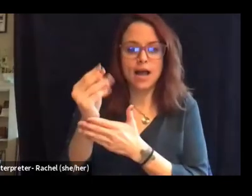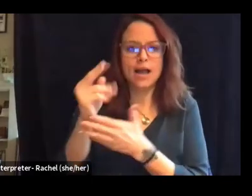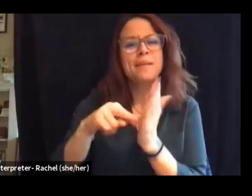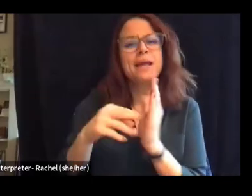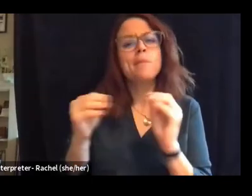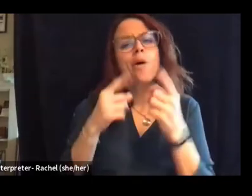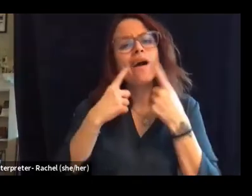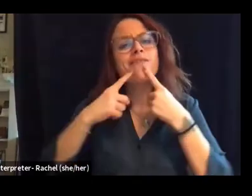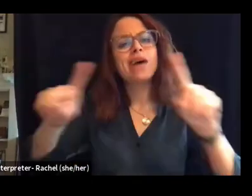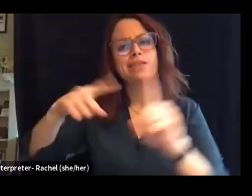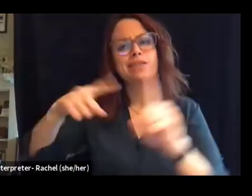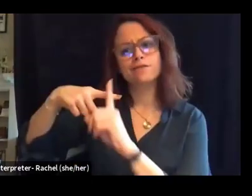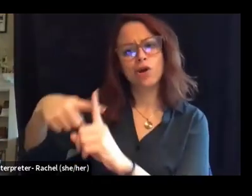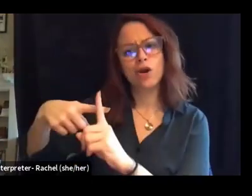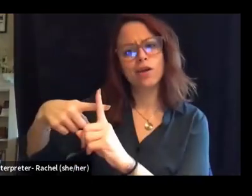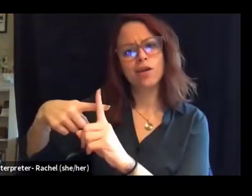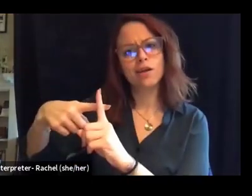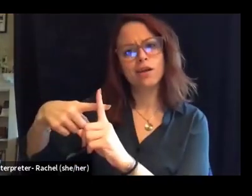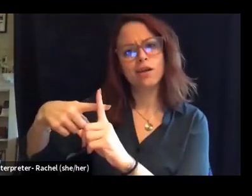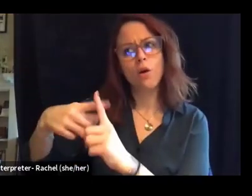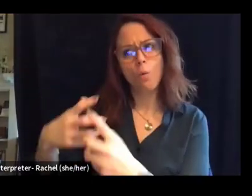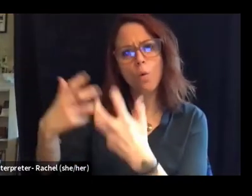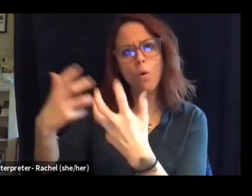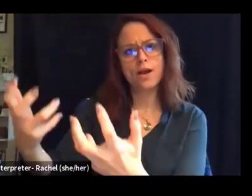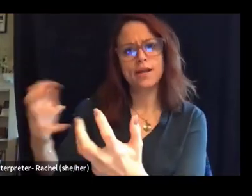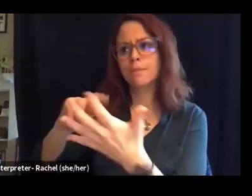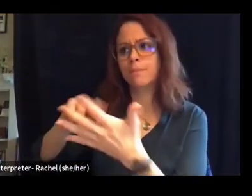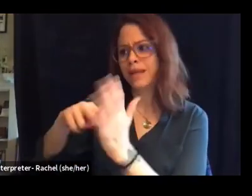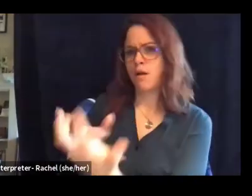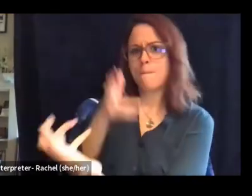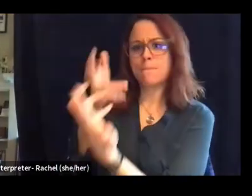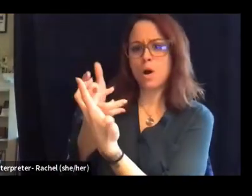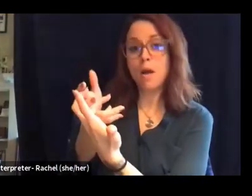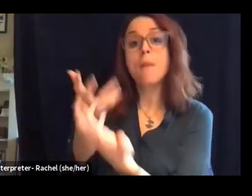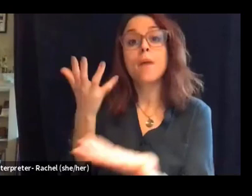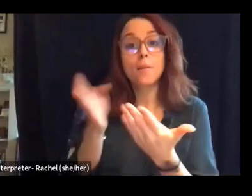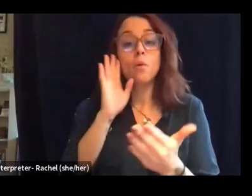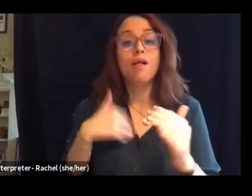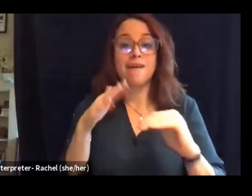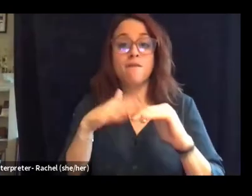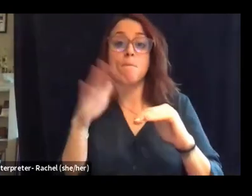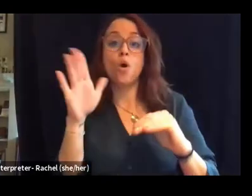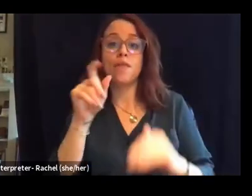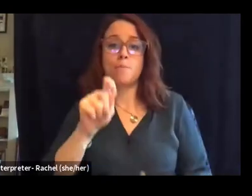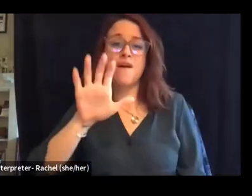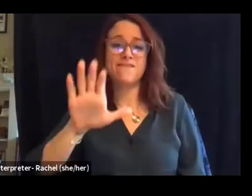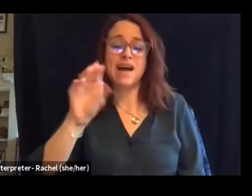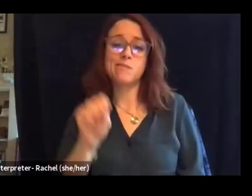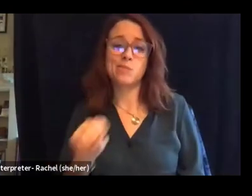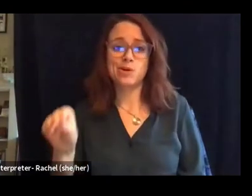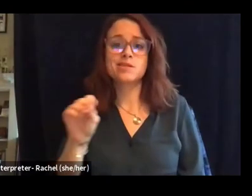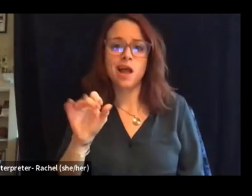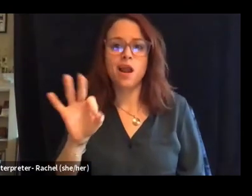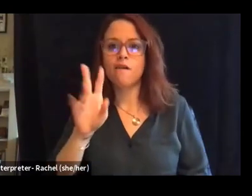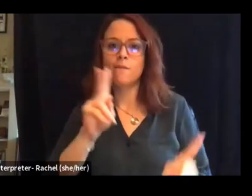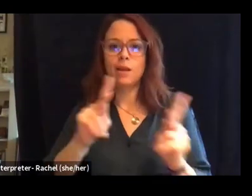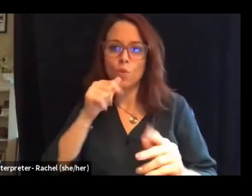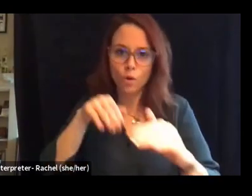more likely that I'll get a much better than a 0.5% response from my advertising activity.